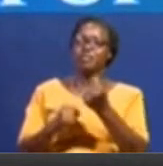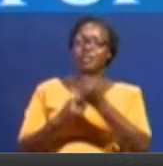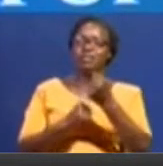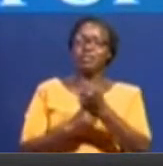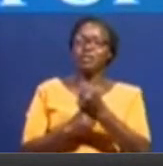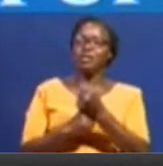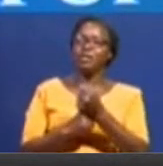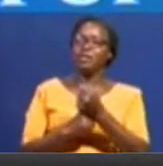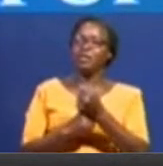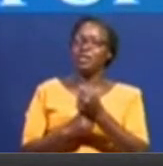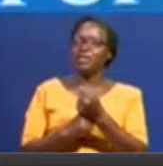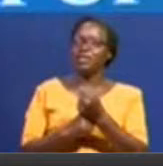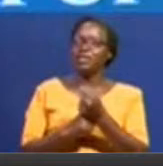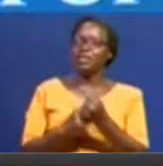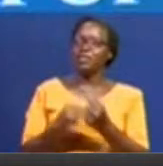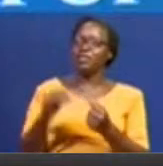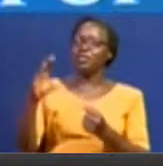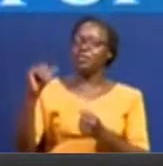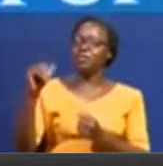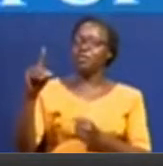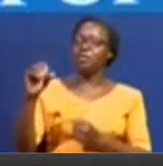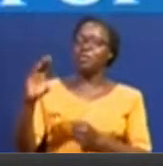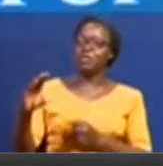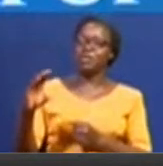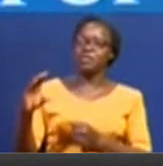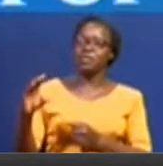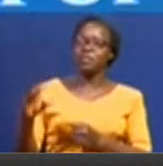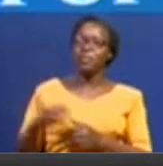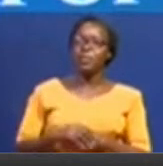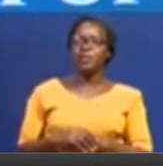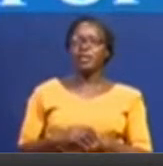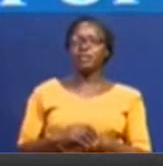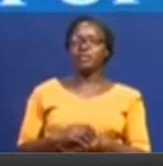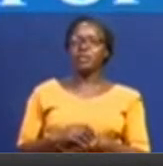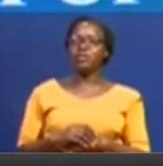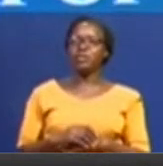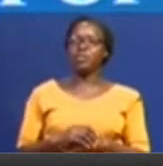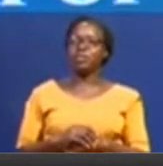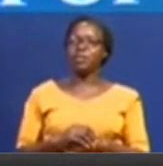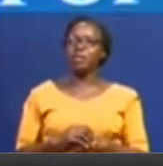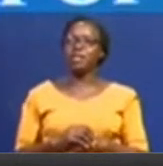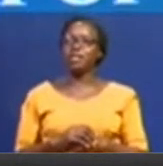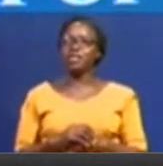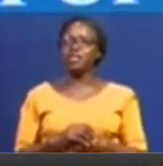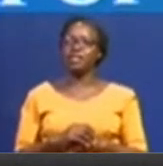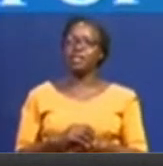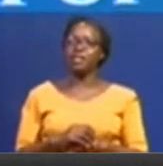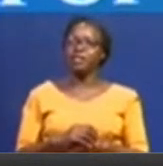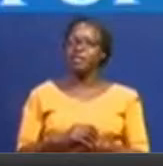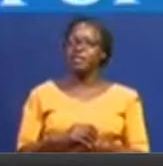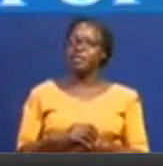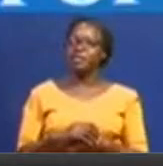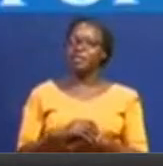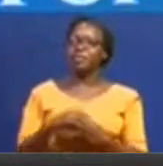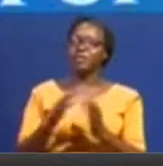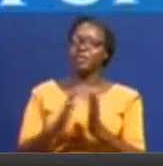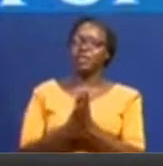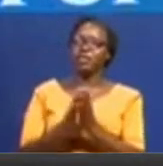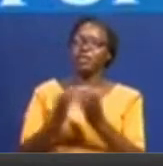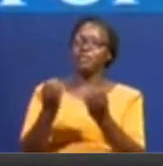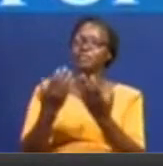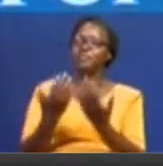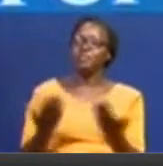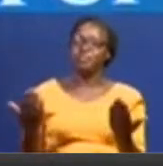just USAID, the CDC, the USTDA, WHO. And the issue is there are so many things that